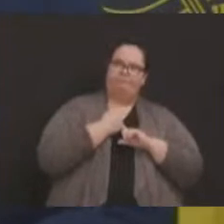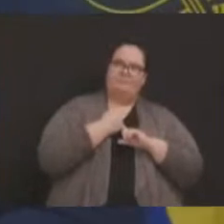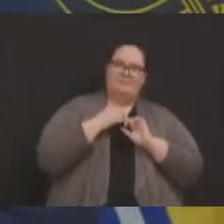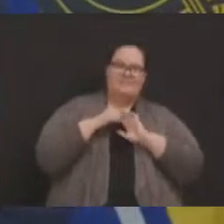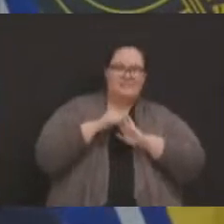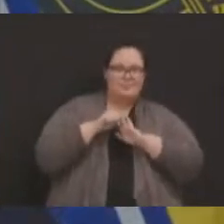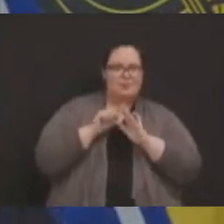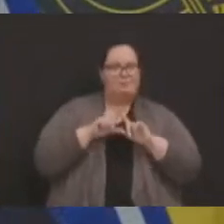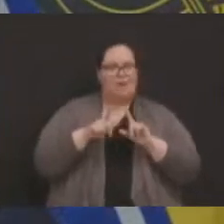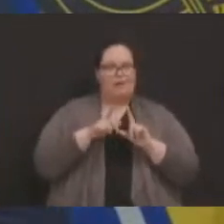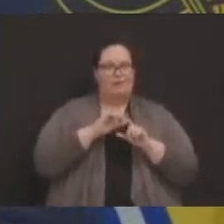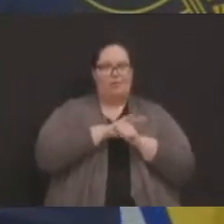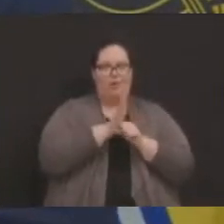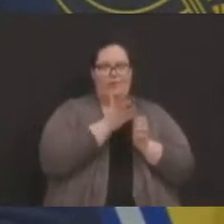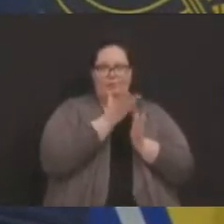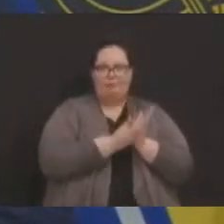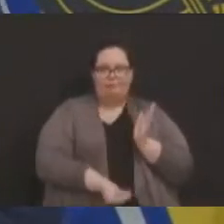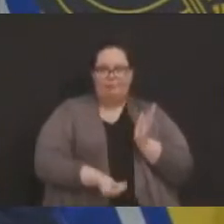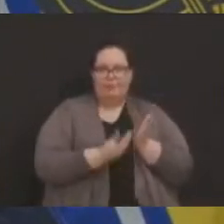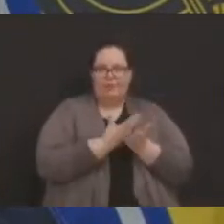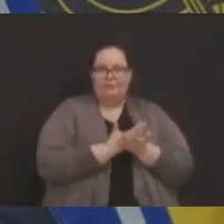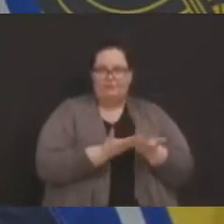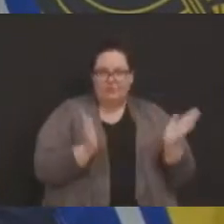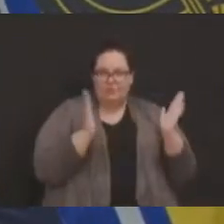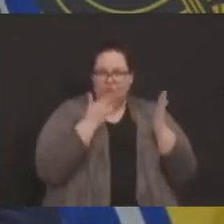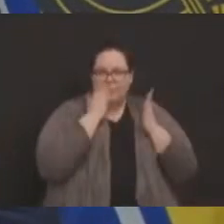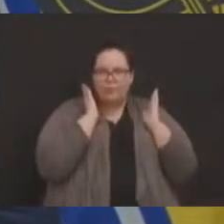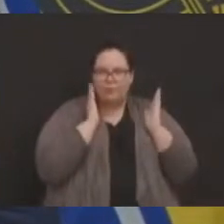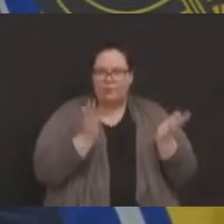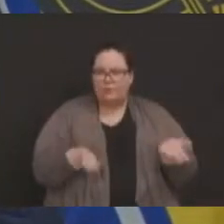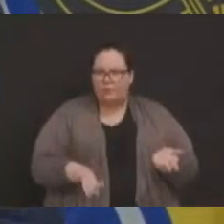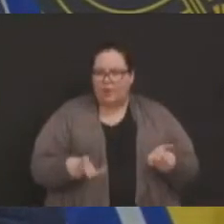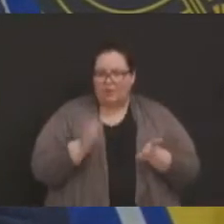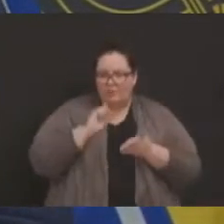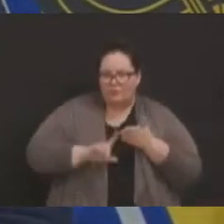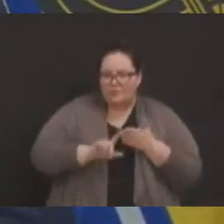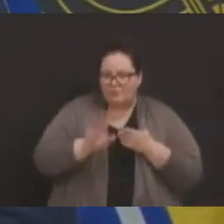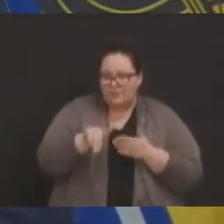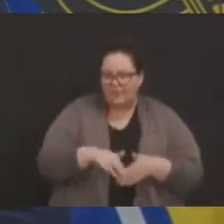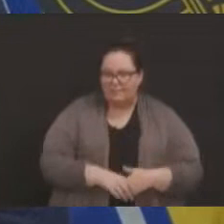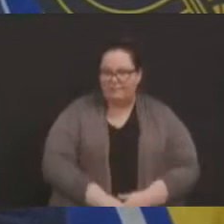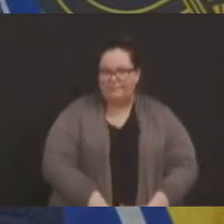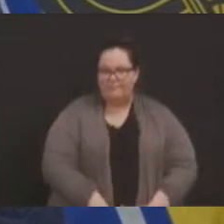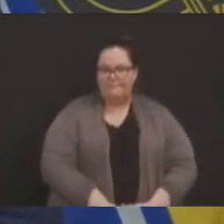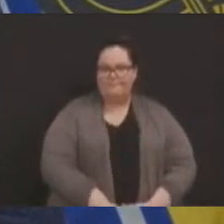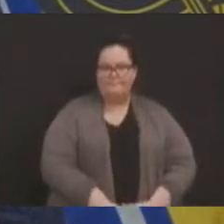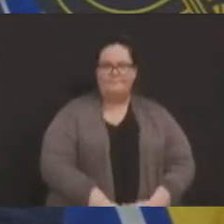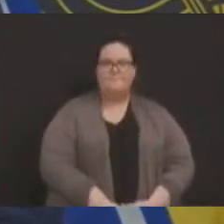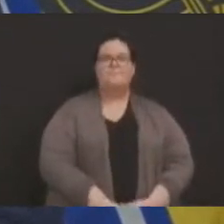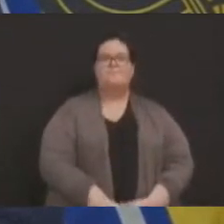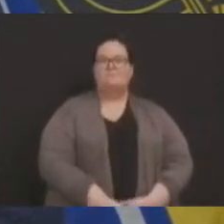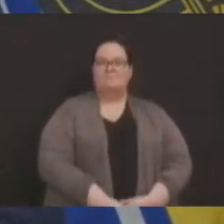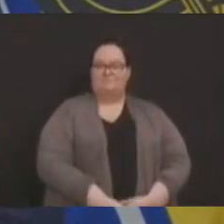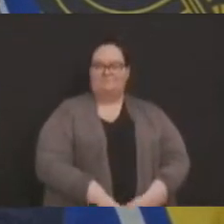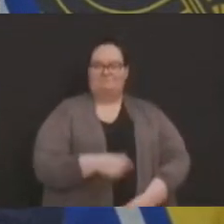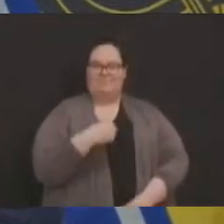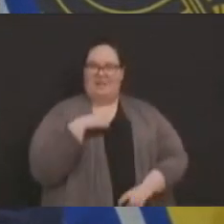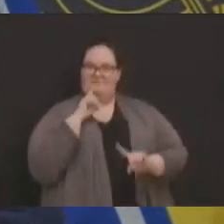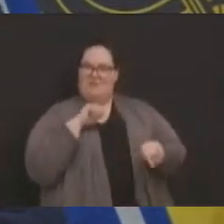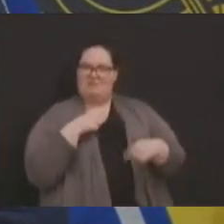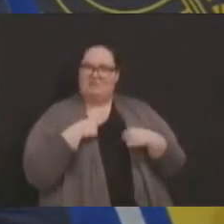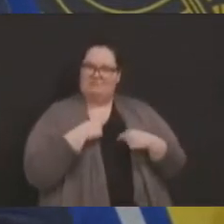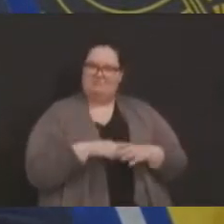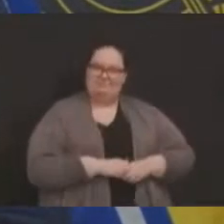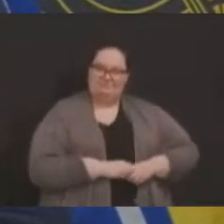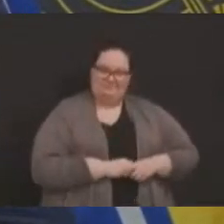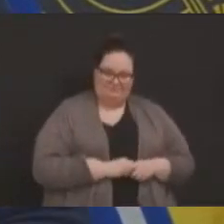I'm going to step in on Dr. Russell for this one. So I had mentioned in previous briefings that we do actually have